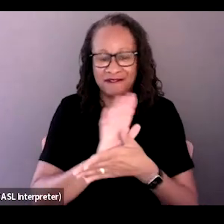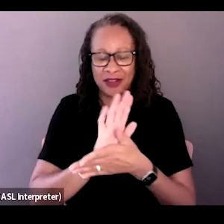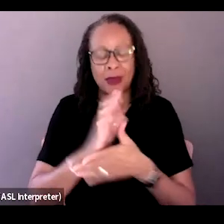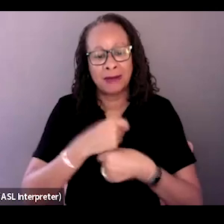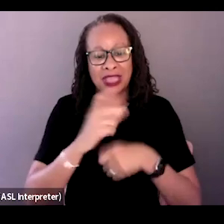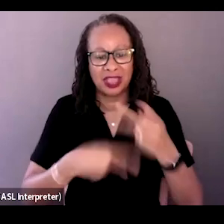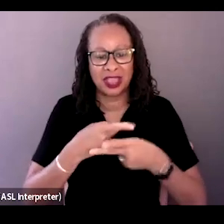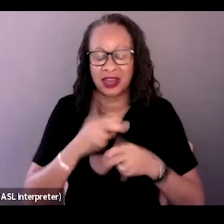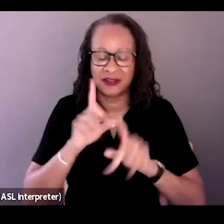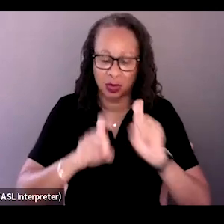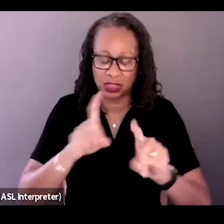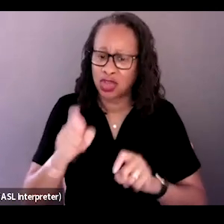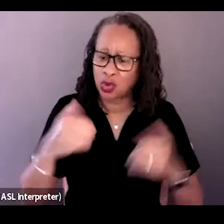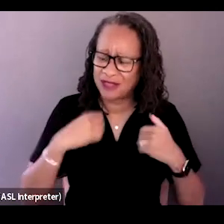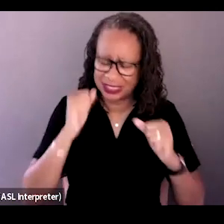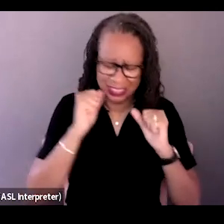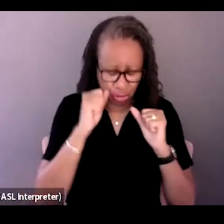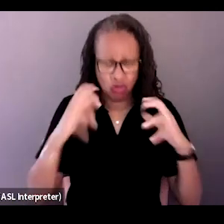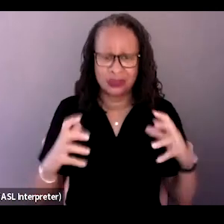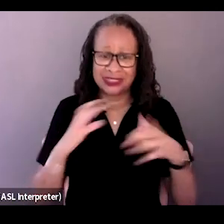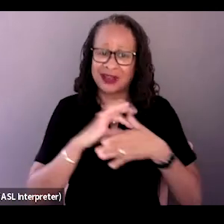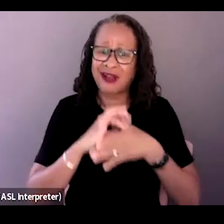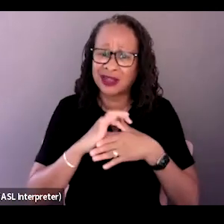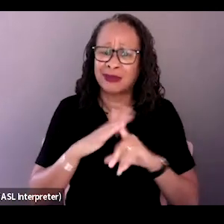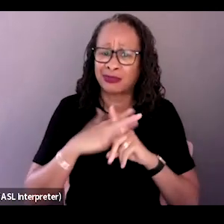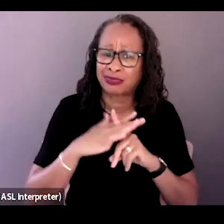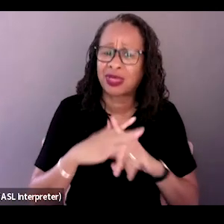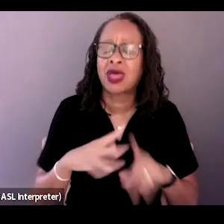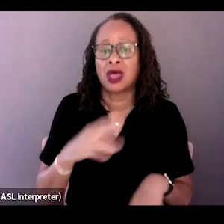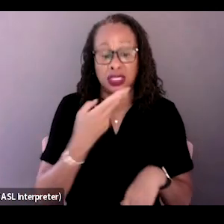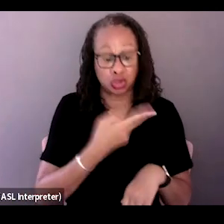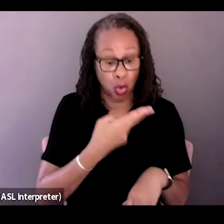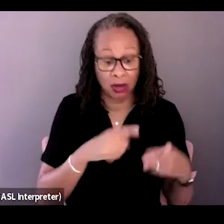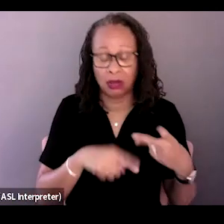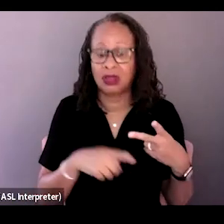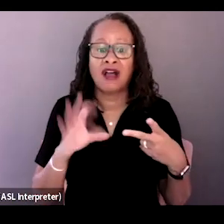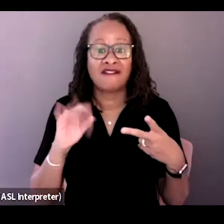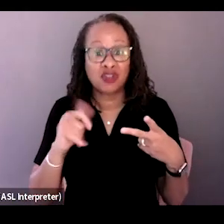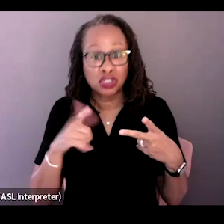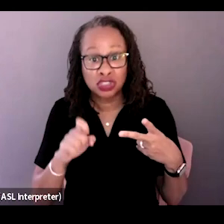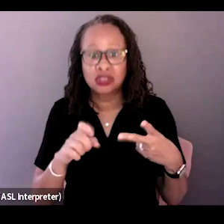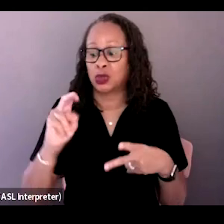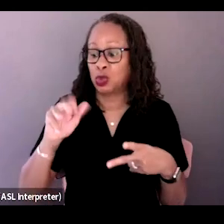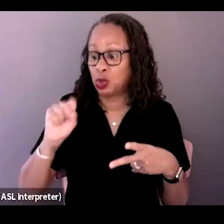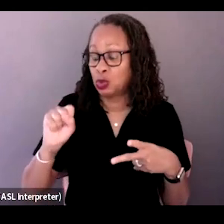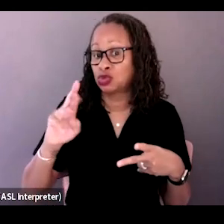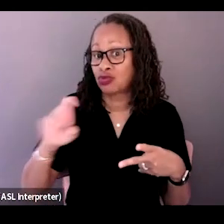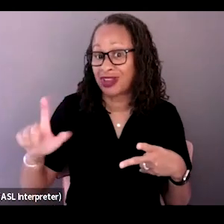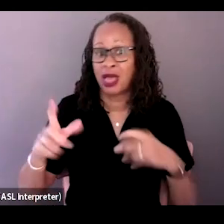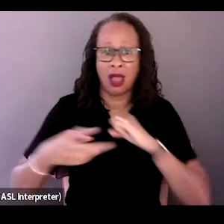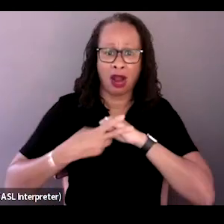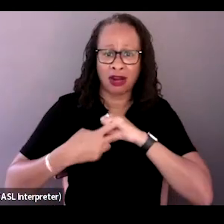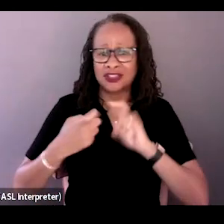have this extraordinary content, these elements in this film, historical footage, newsreel footage. I mean, archives from the